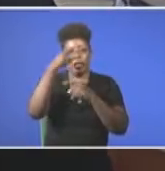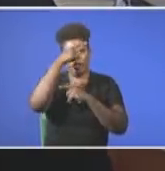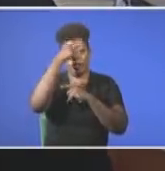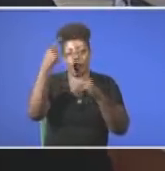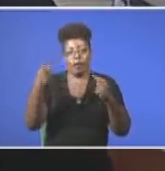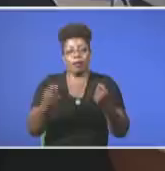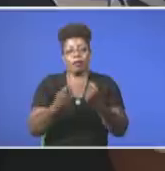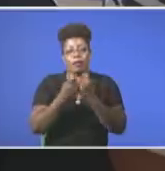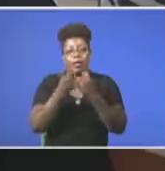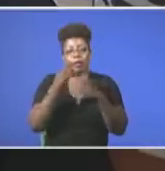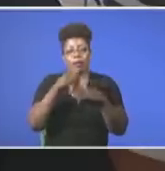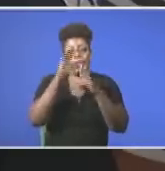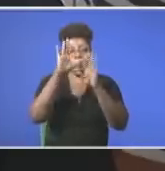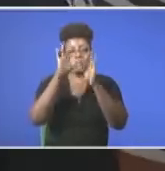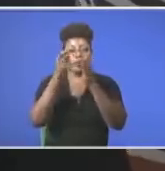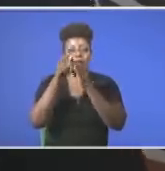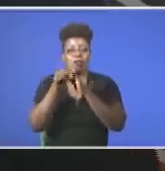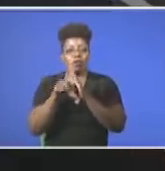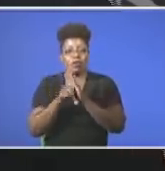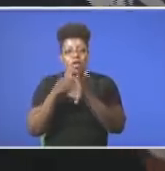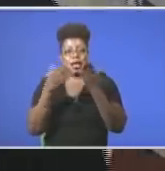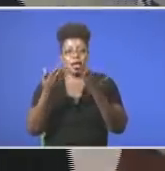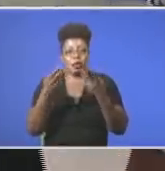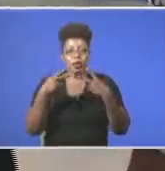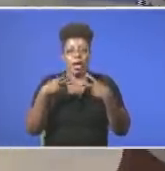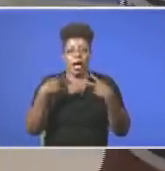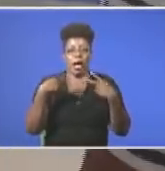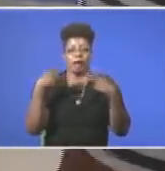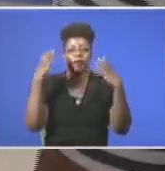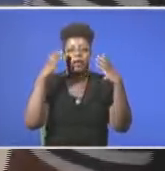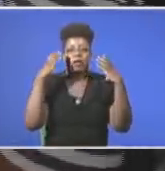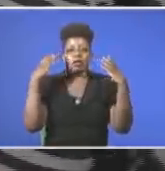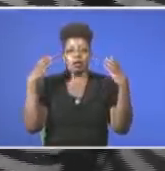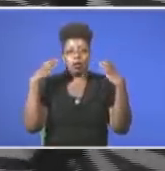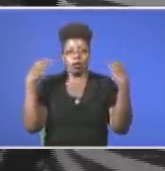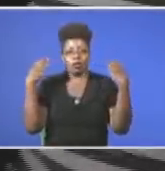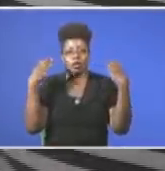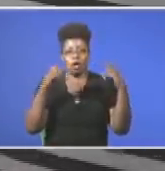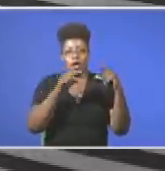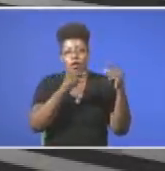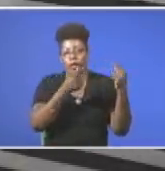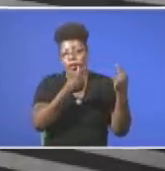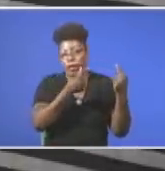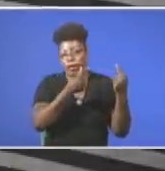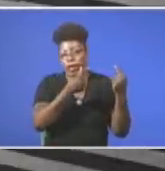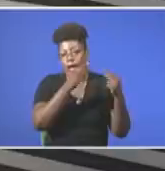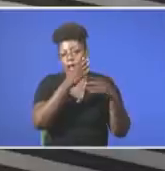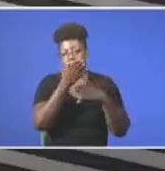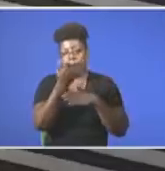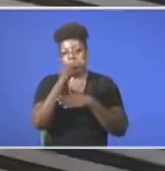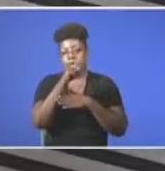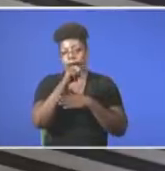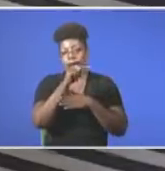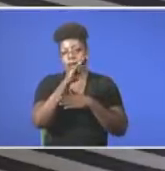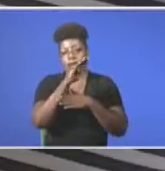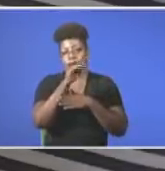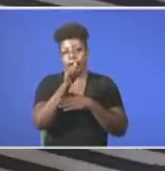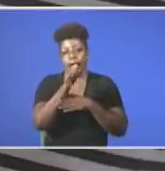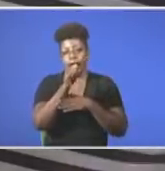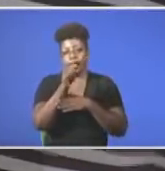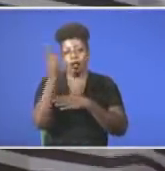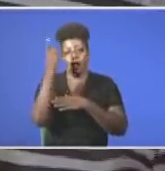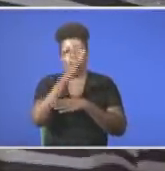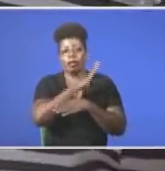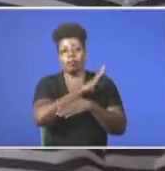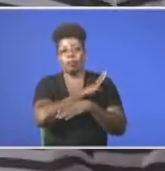on by the Bahamas Basketball Federation. Here with us, we have coach of the Grand Canyon University Antelopes and former NBA player Don Marley. Don, just tell us a bit